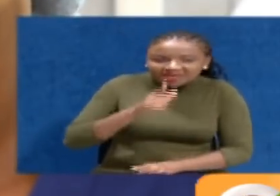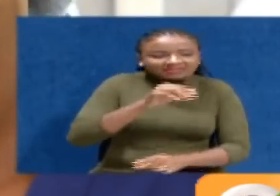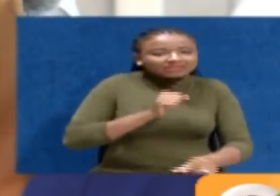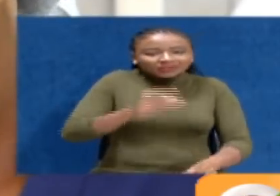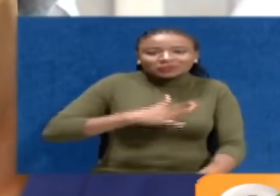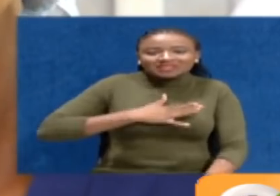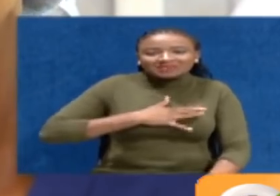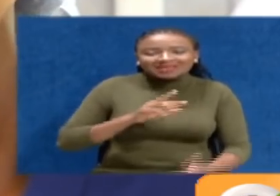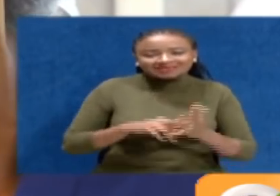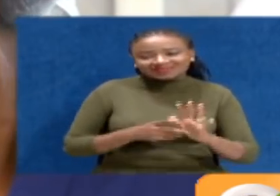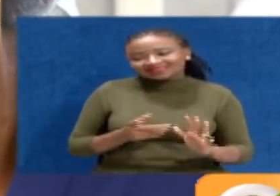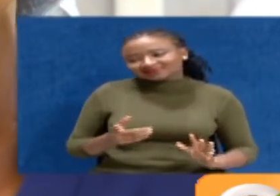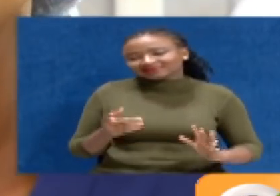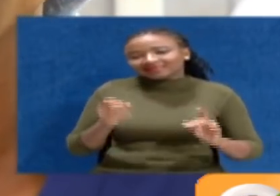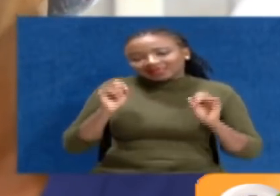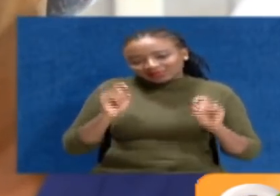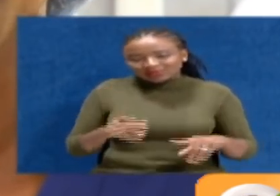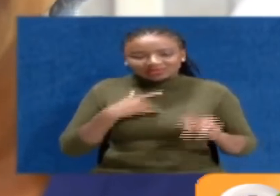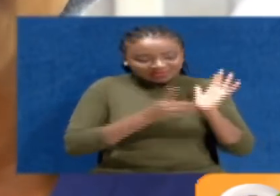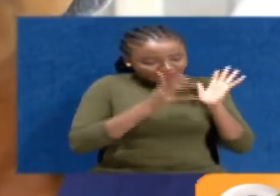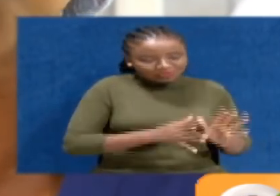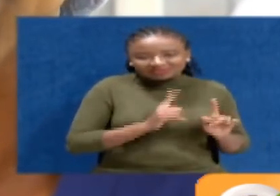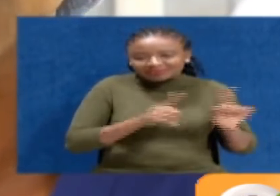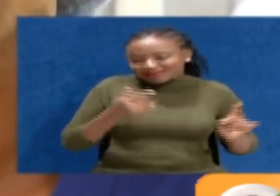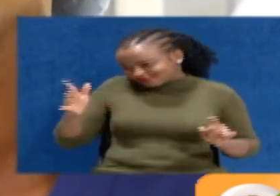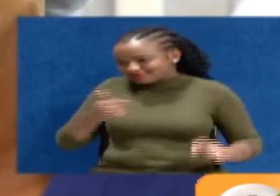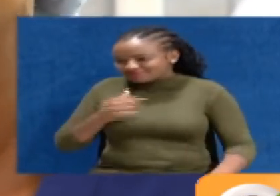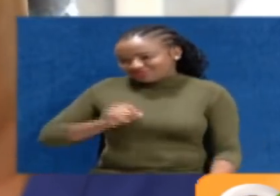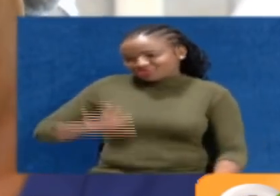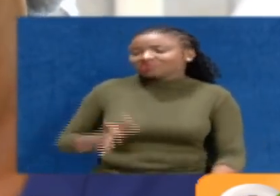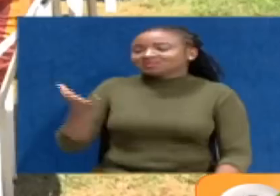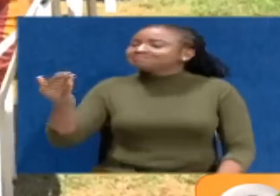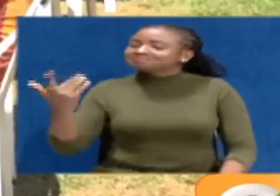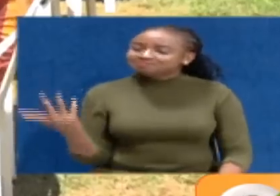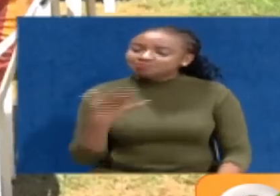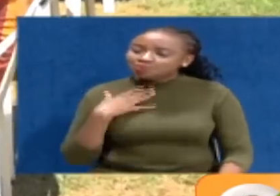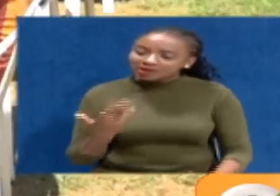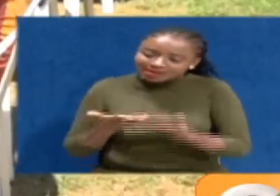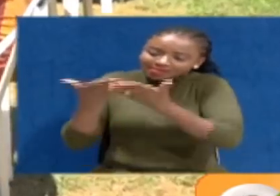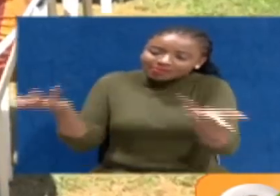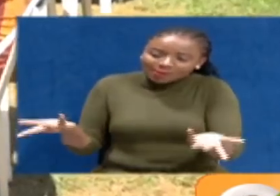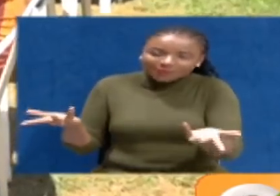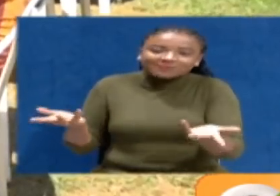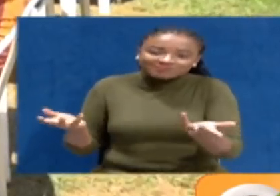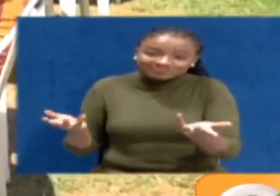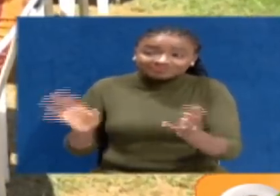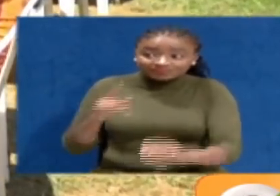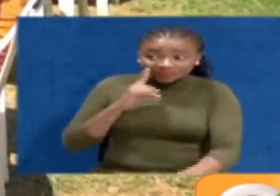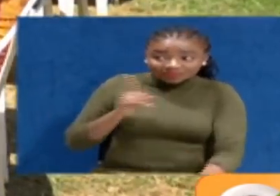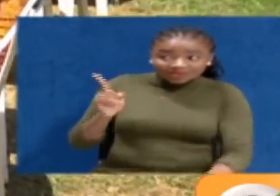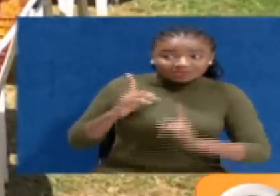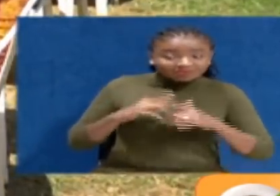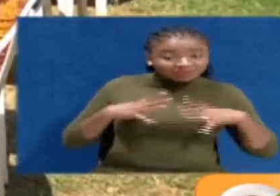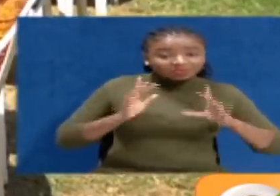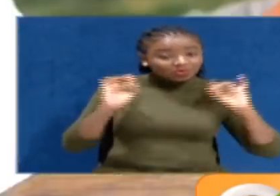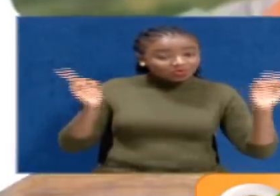and you have to be there now as a daughter. Now you leave aside being a doctor and now you have to be a daughter, you have to be the family. Once at the workplace, everyone